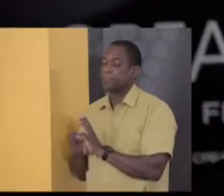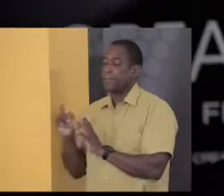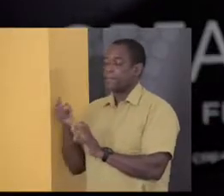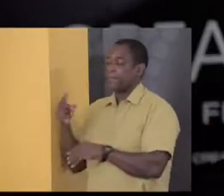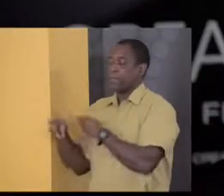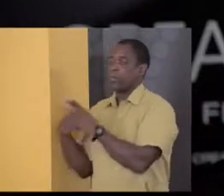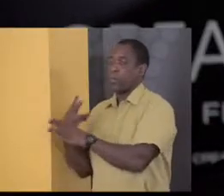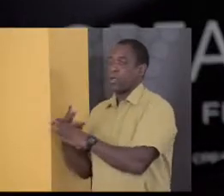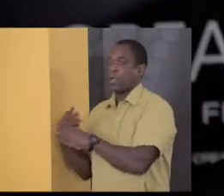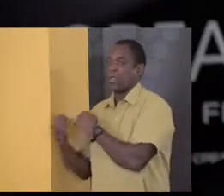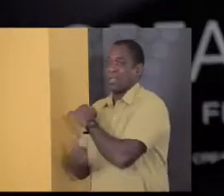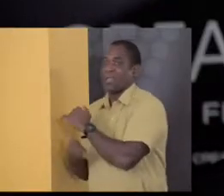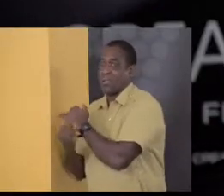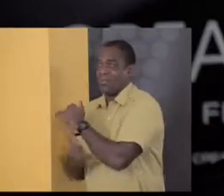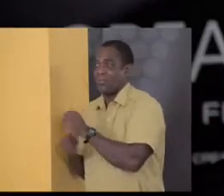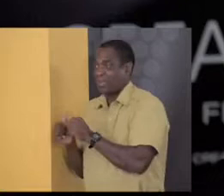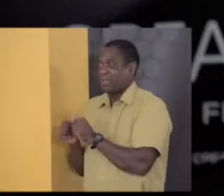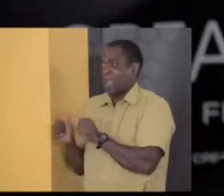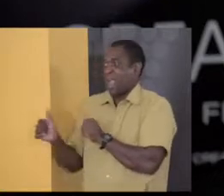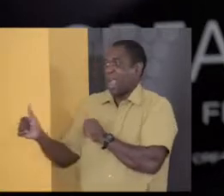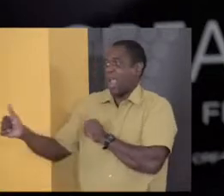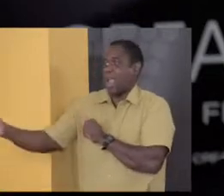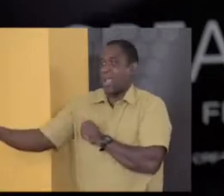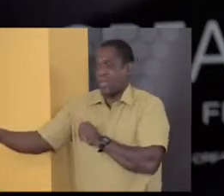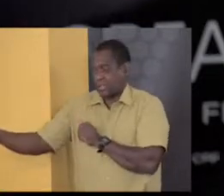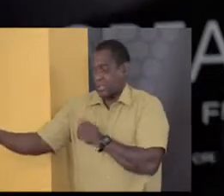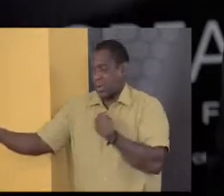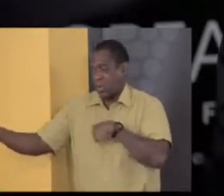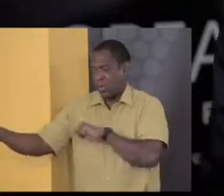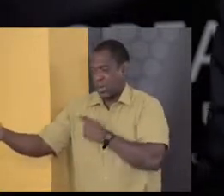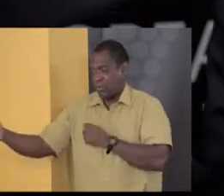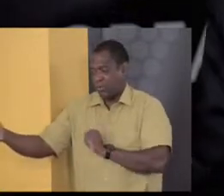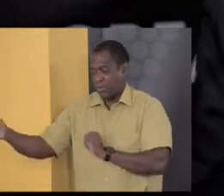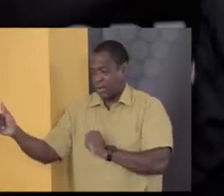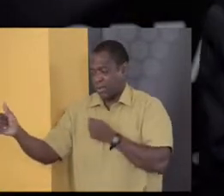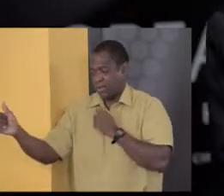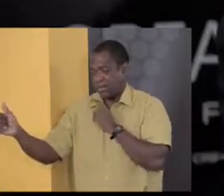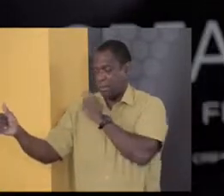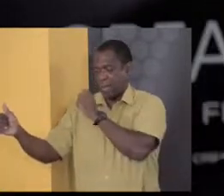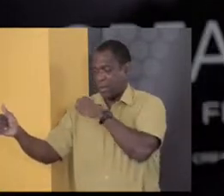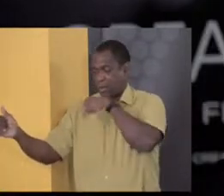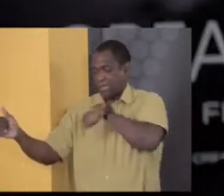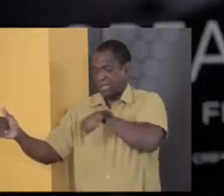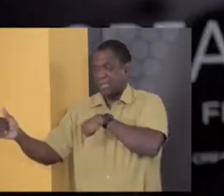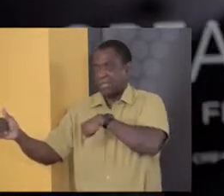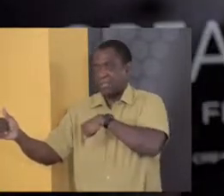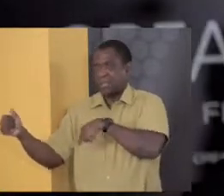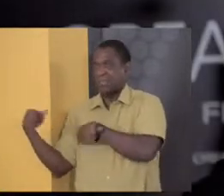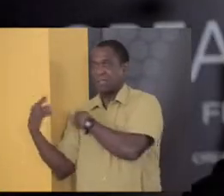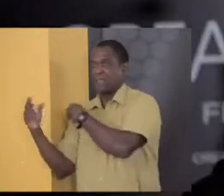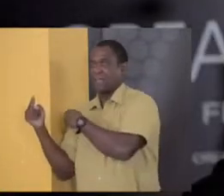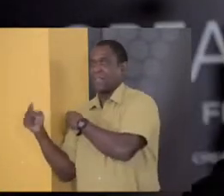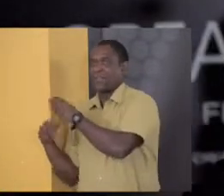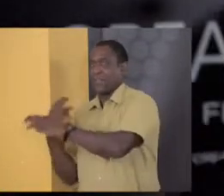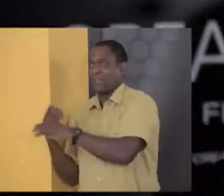the first world countries are ahead of us. If we are